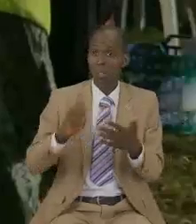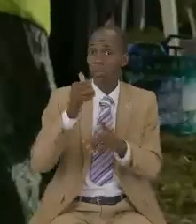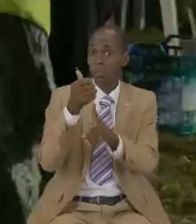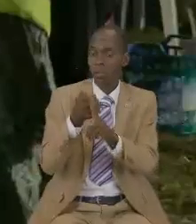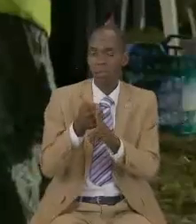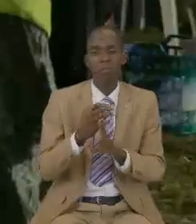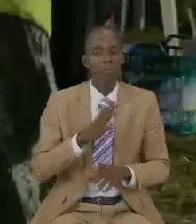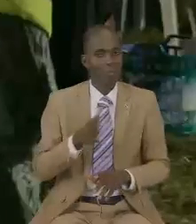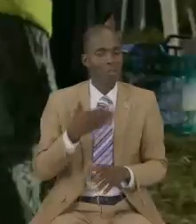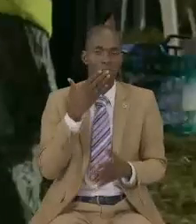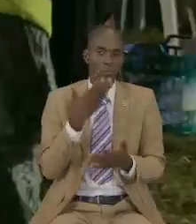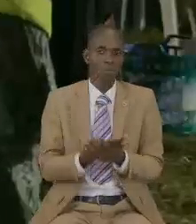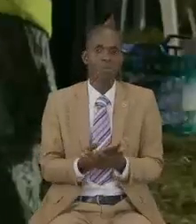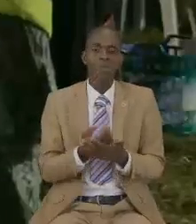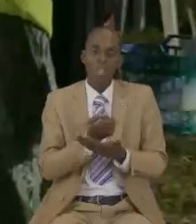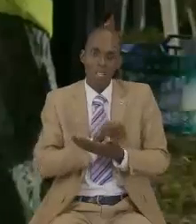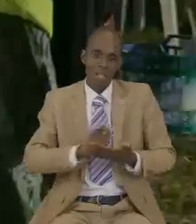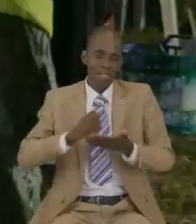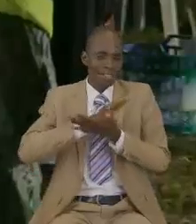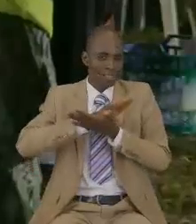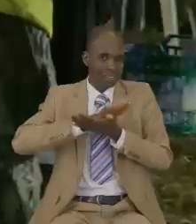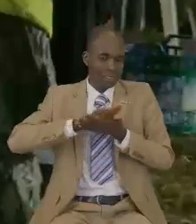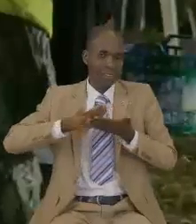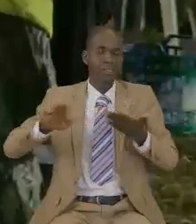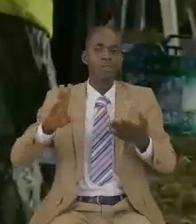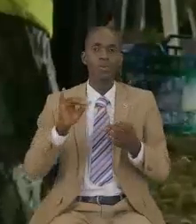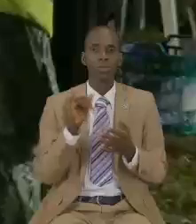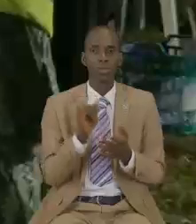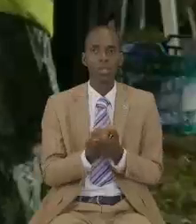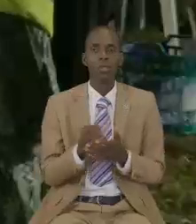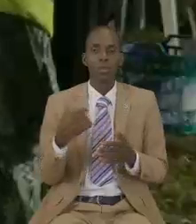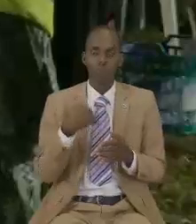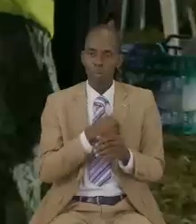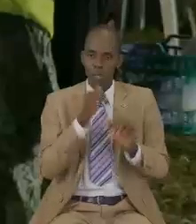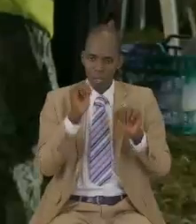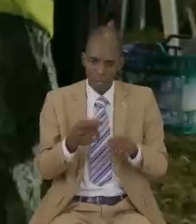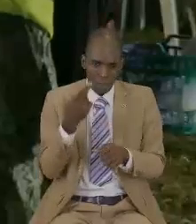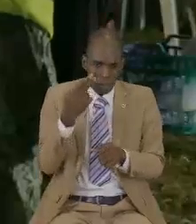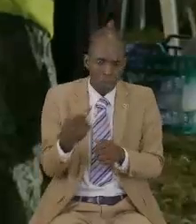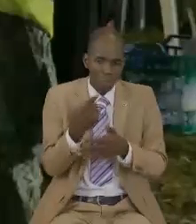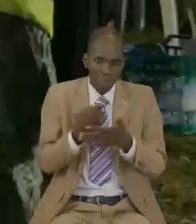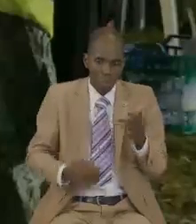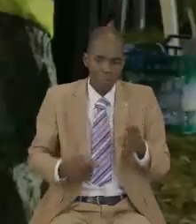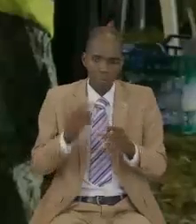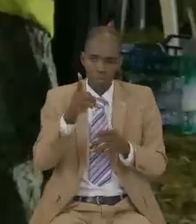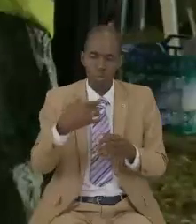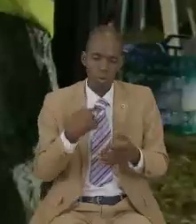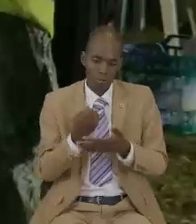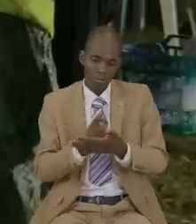will help you in your newfound faith in the Lord Jesus Christ.